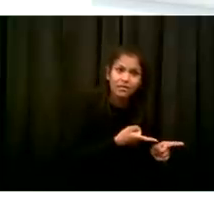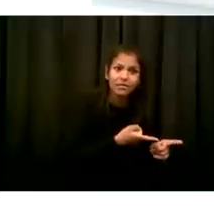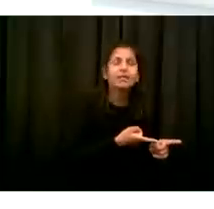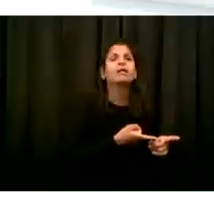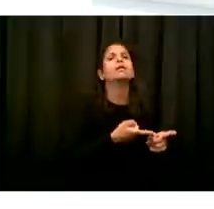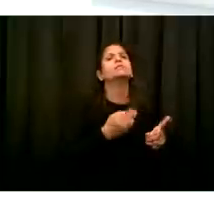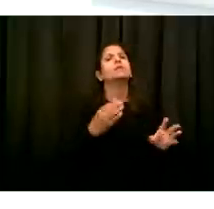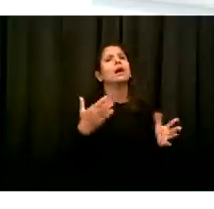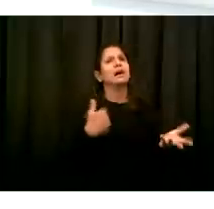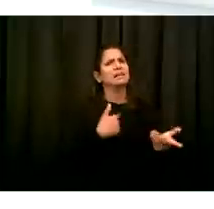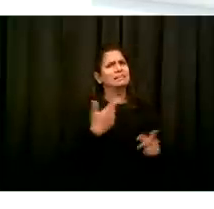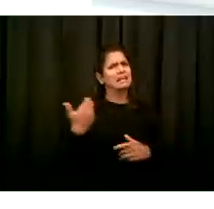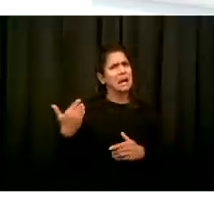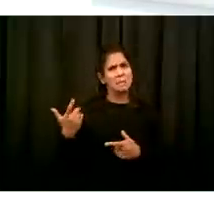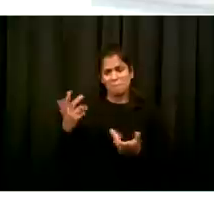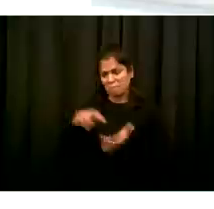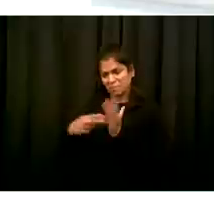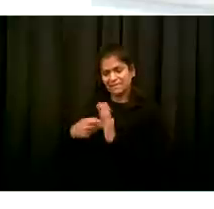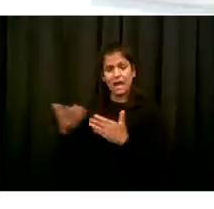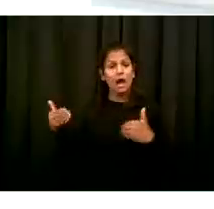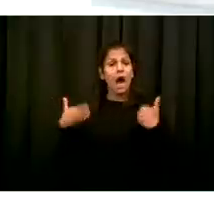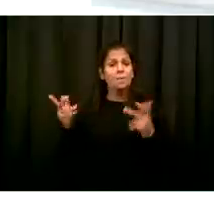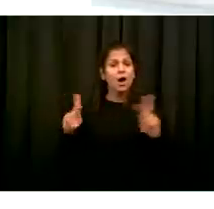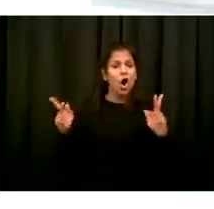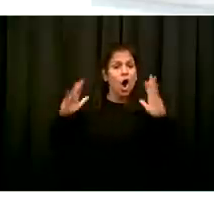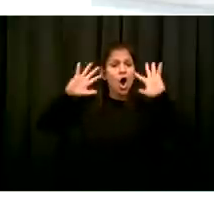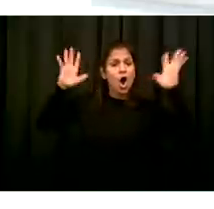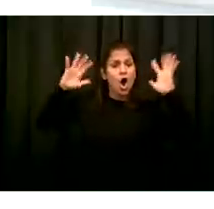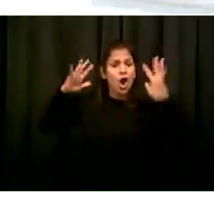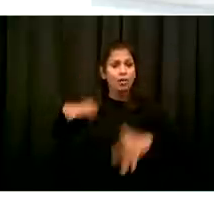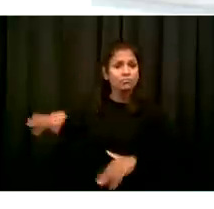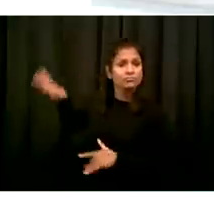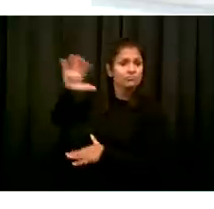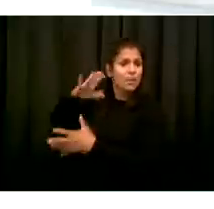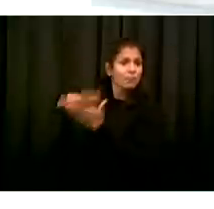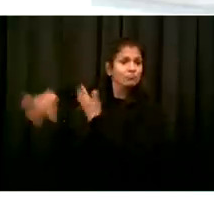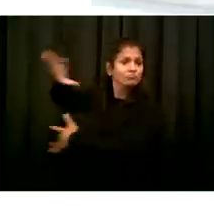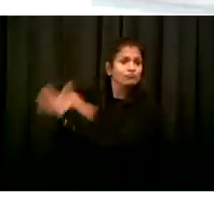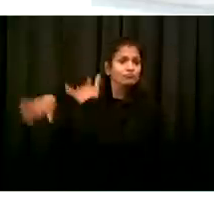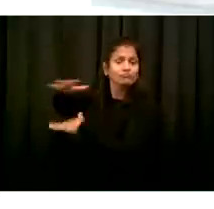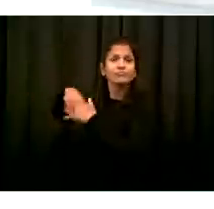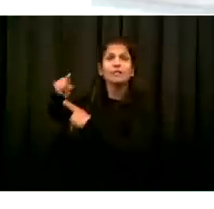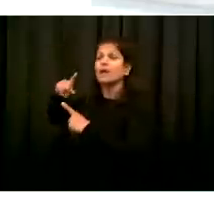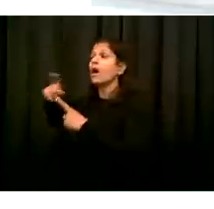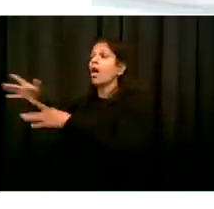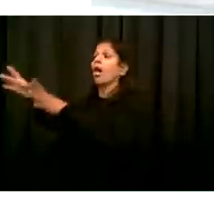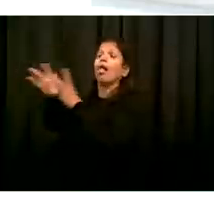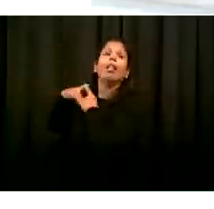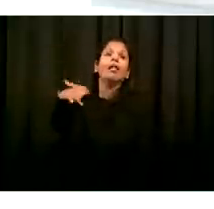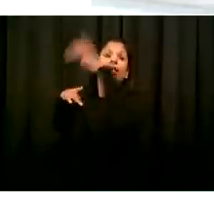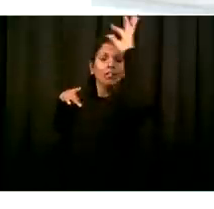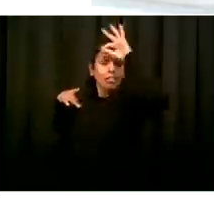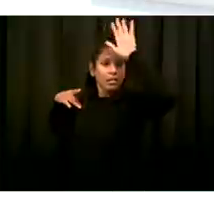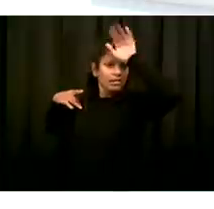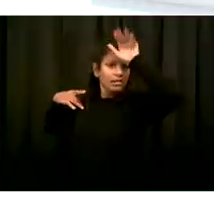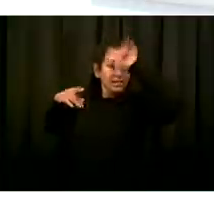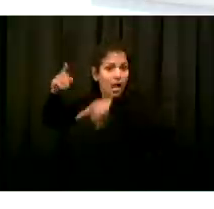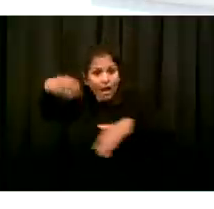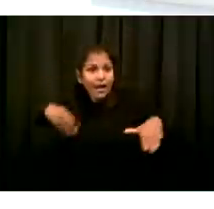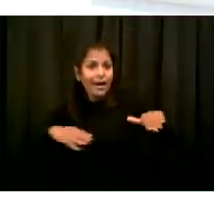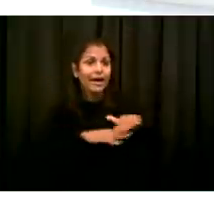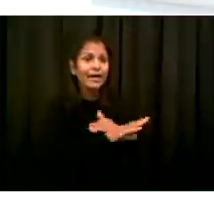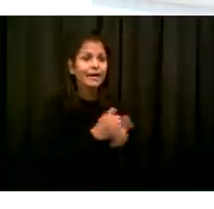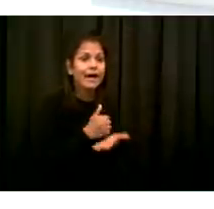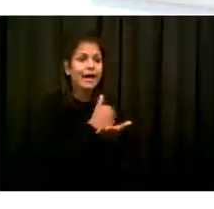geography matters. We know this from our experience with the coronavirus globally. Geography does matter, and